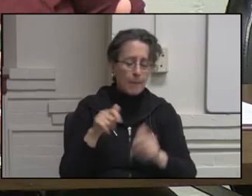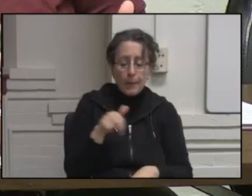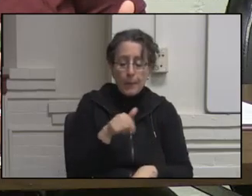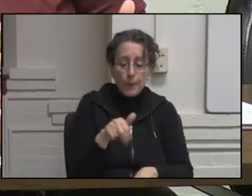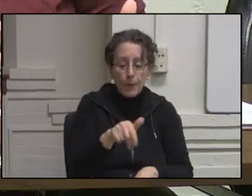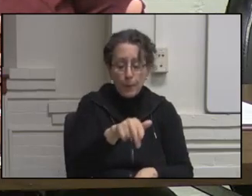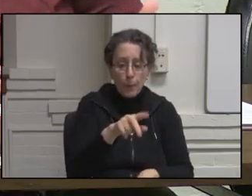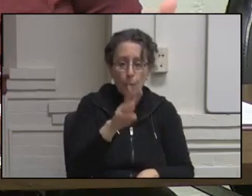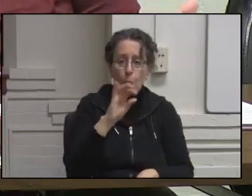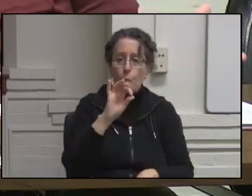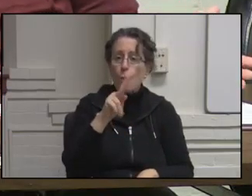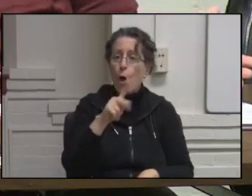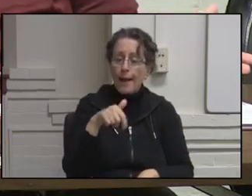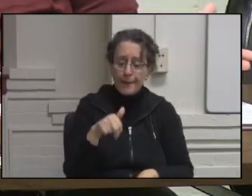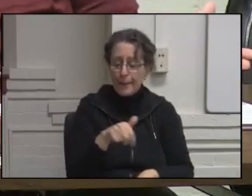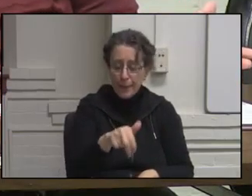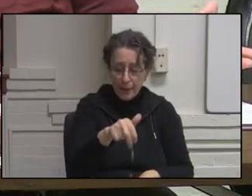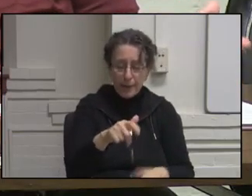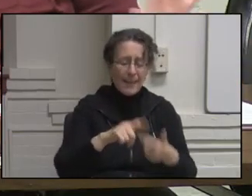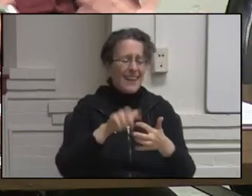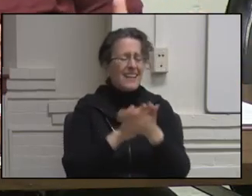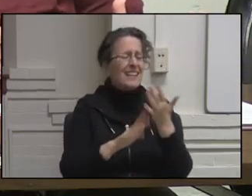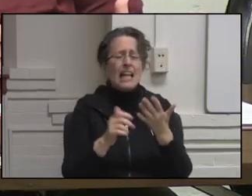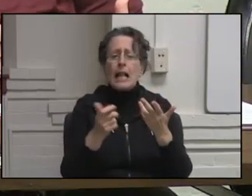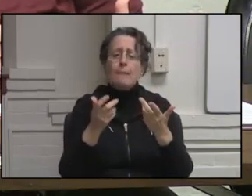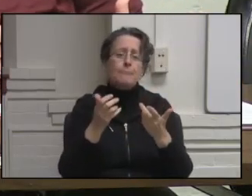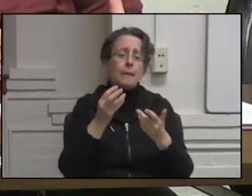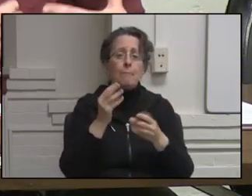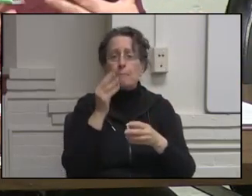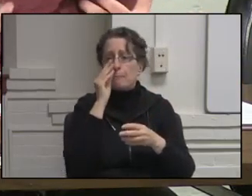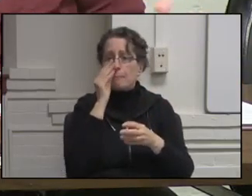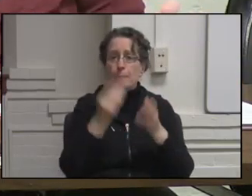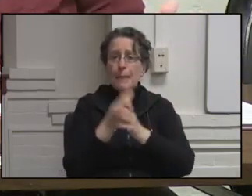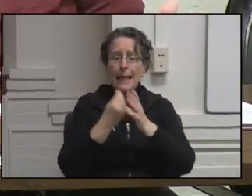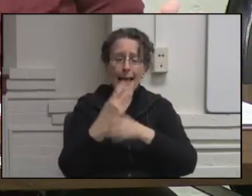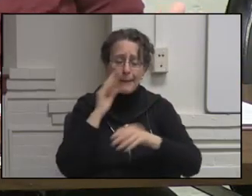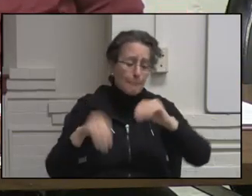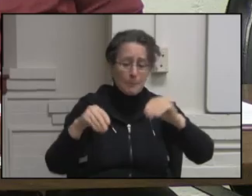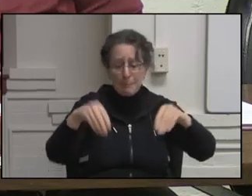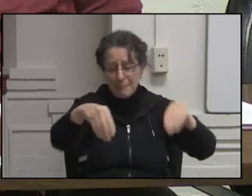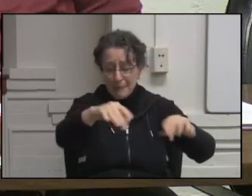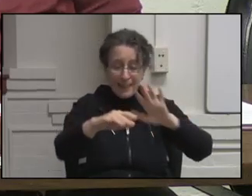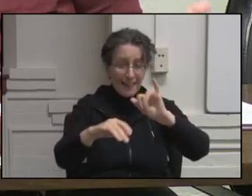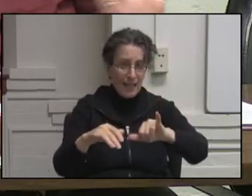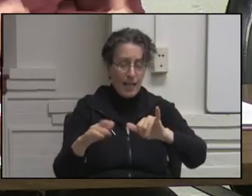some miscellaneous items. That's great. And when we once we rescope that, put it back out,